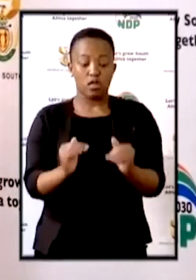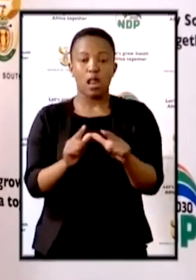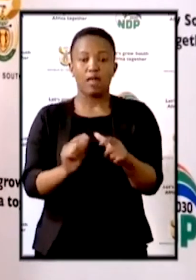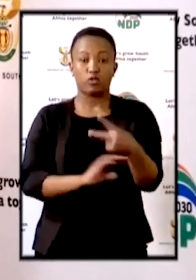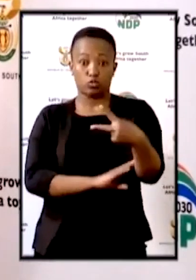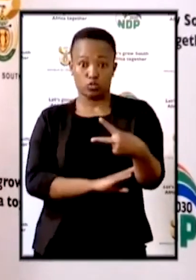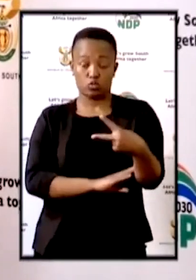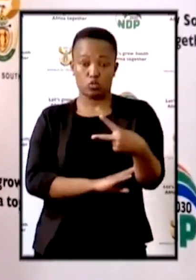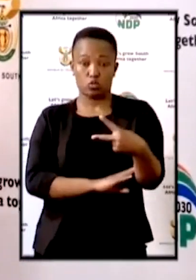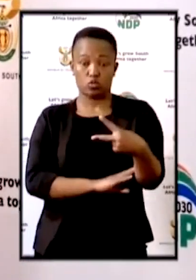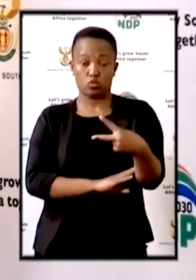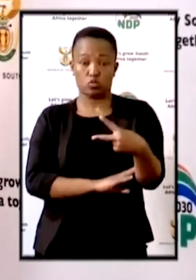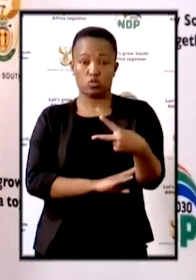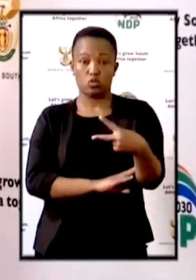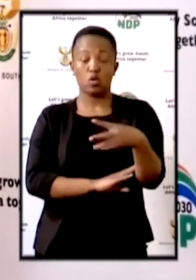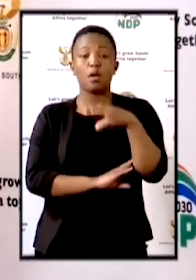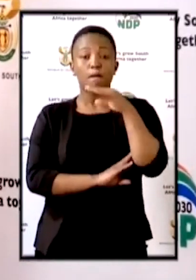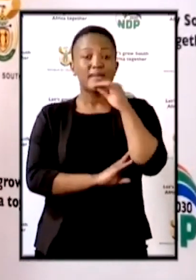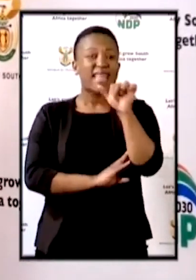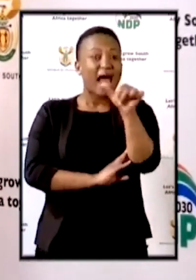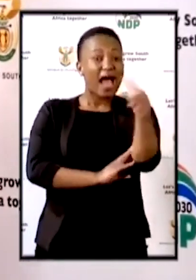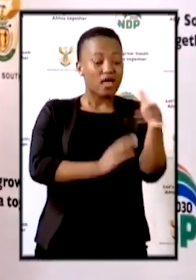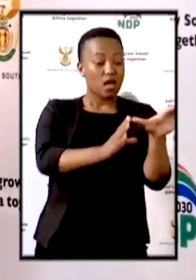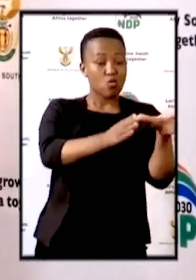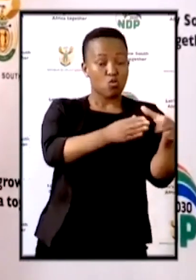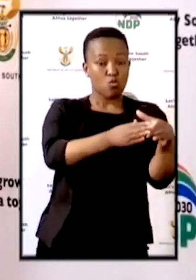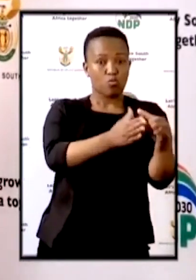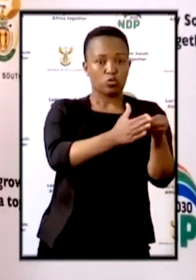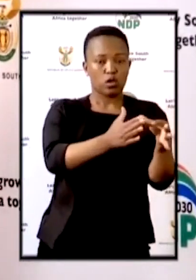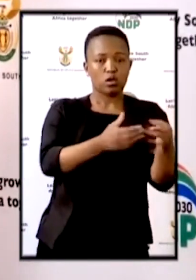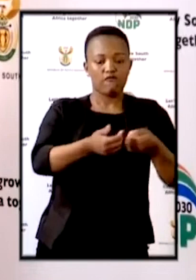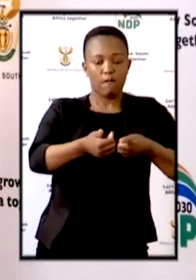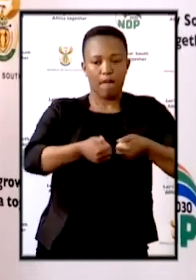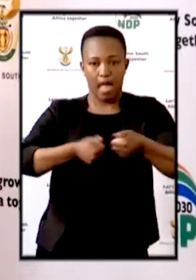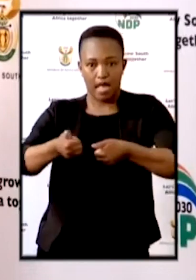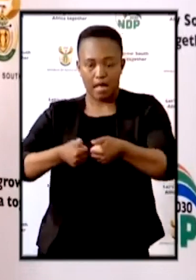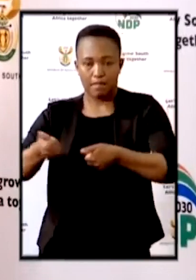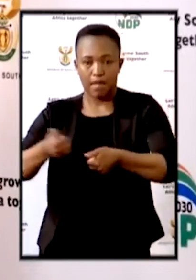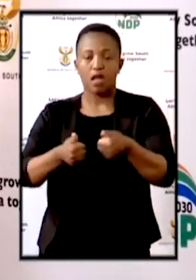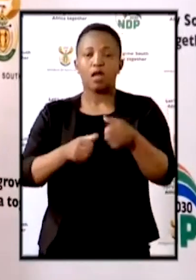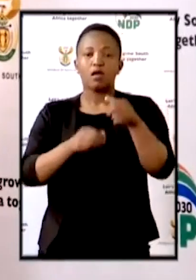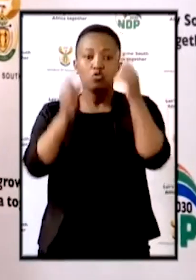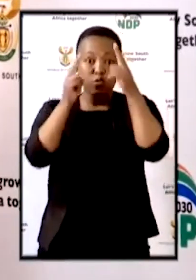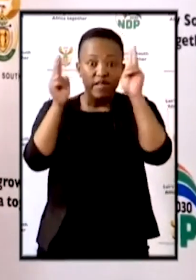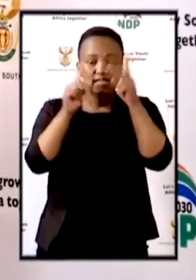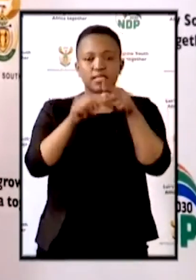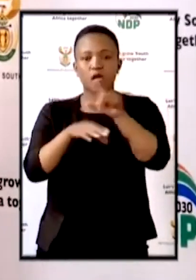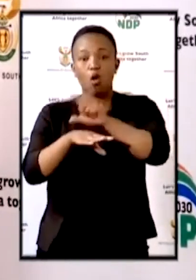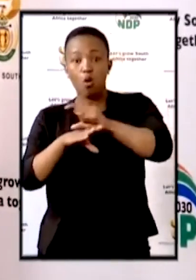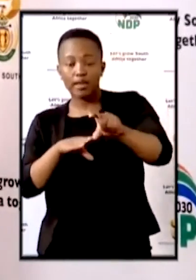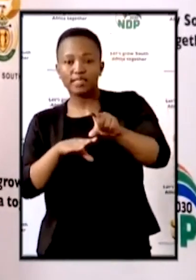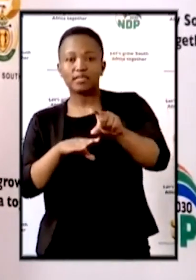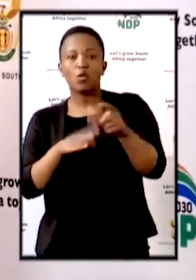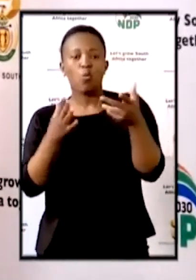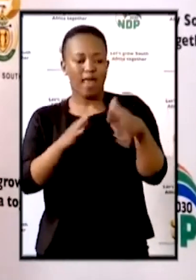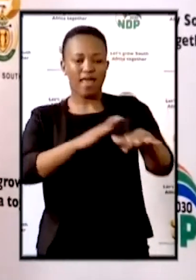the reintegration of the next group of students to return to contact tuition on campuses located in that